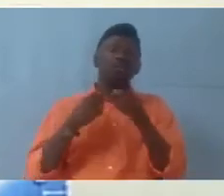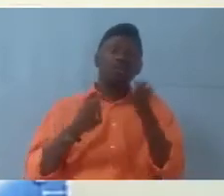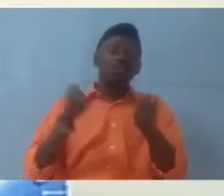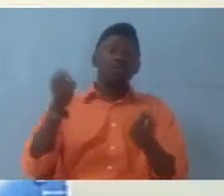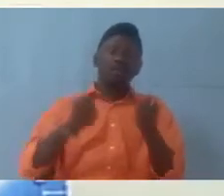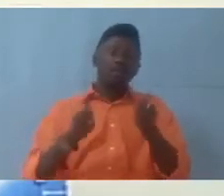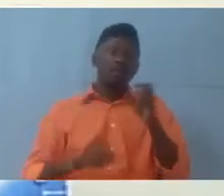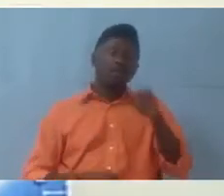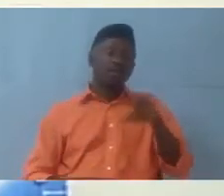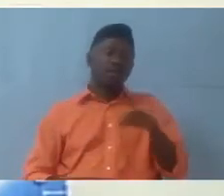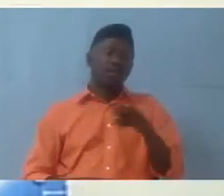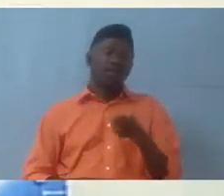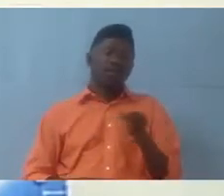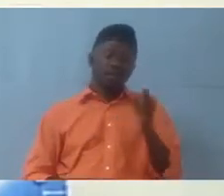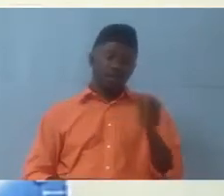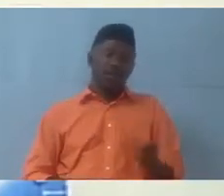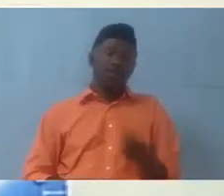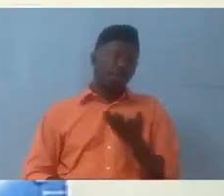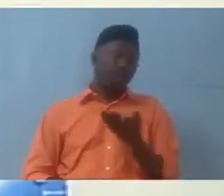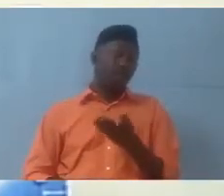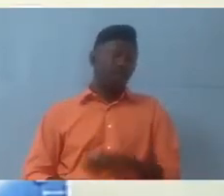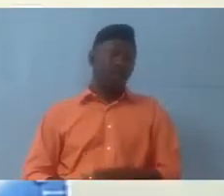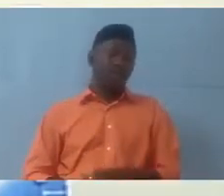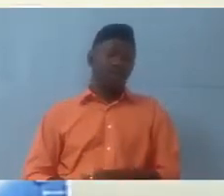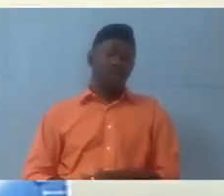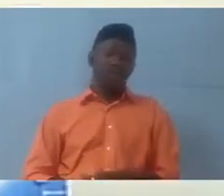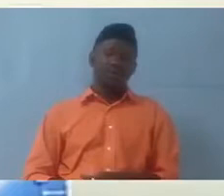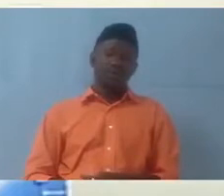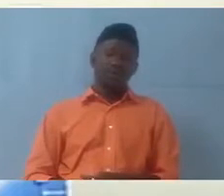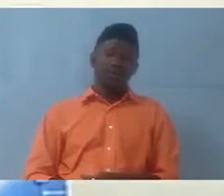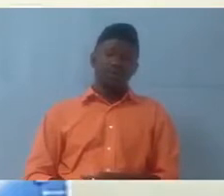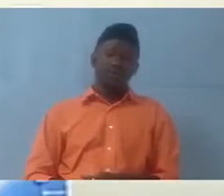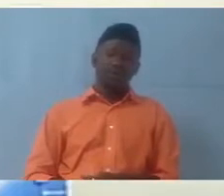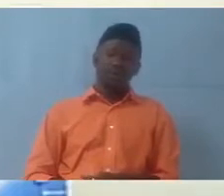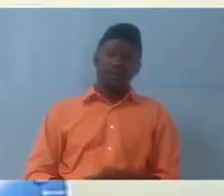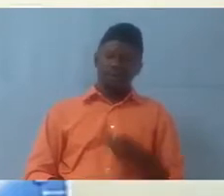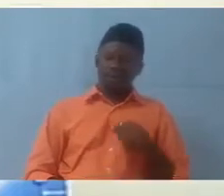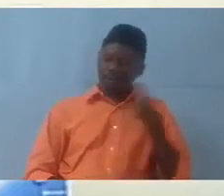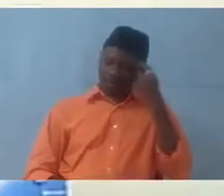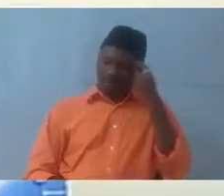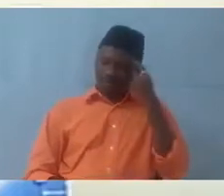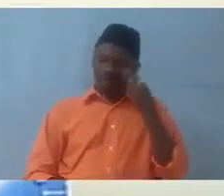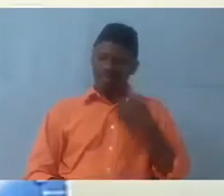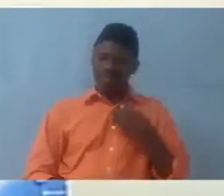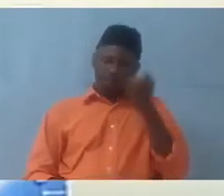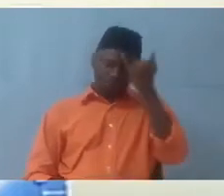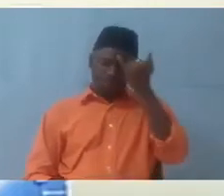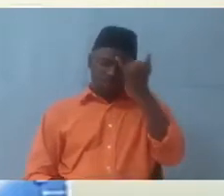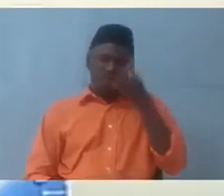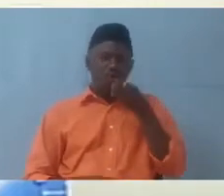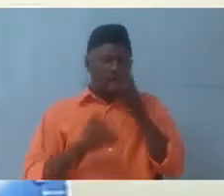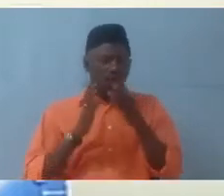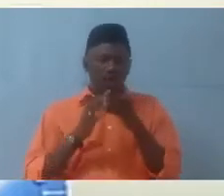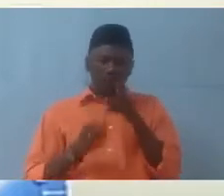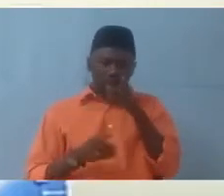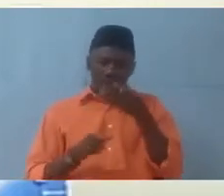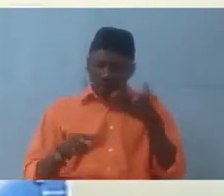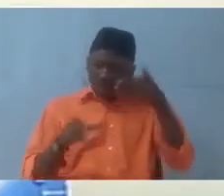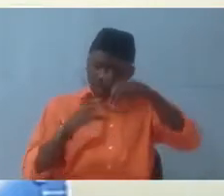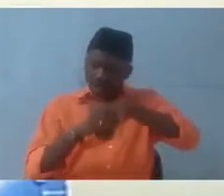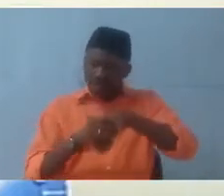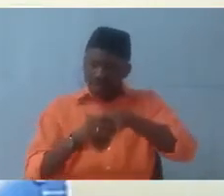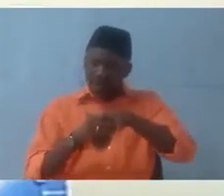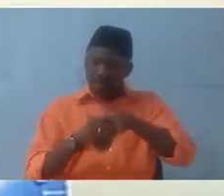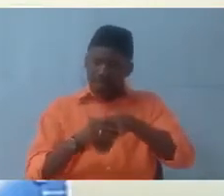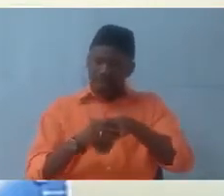I even recall telling him that jokingly, are you interfering with the matter? Then